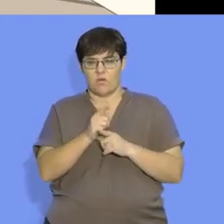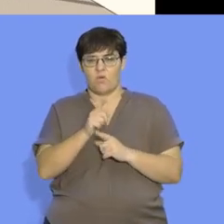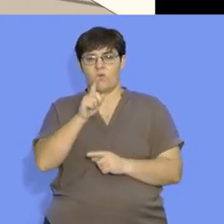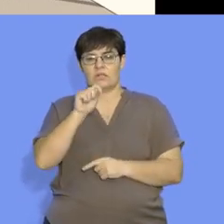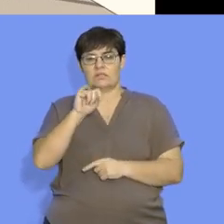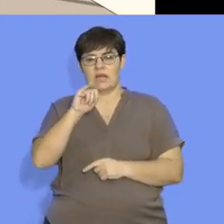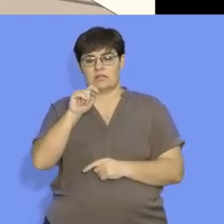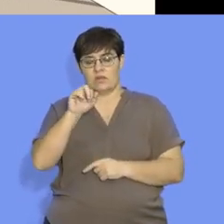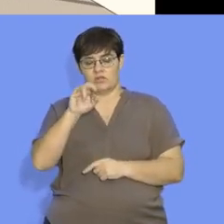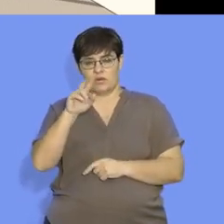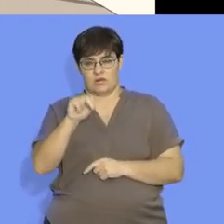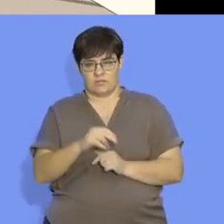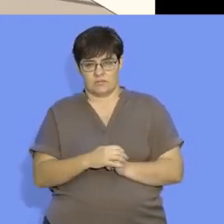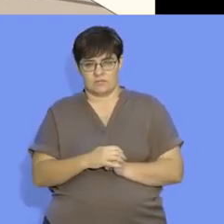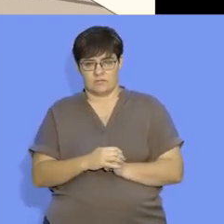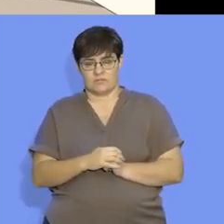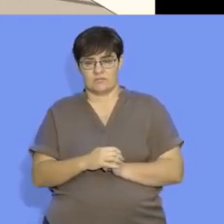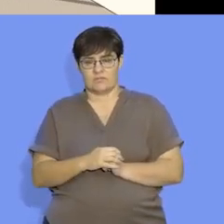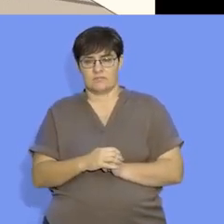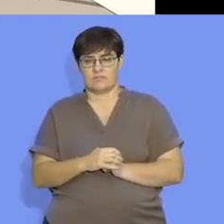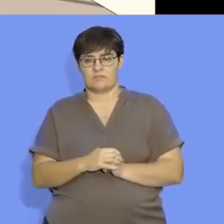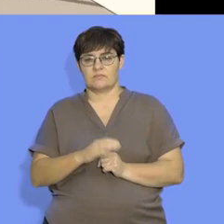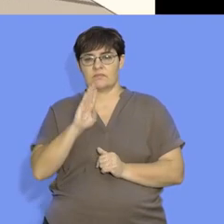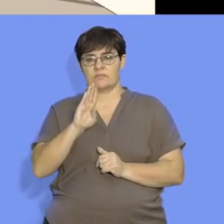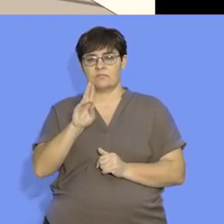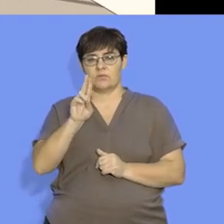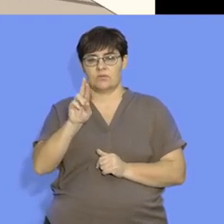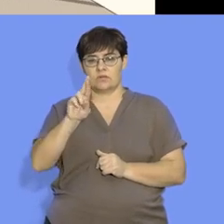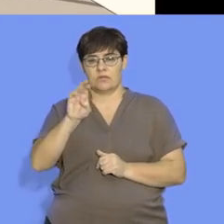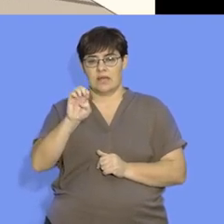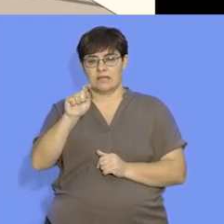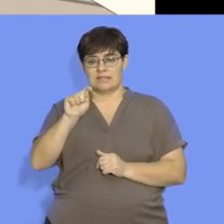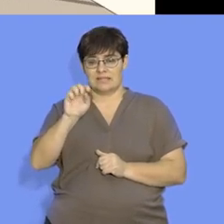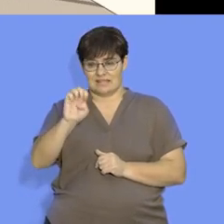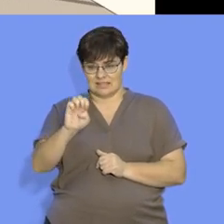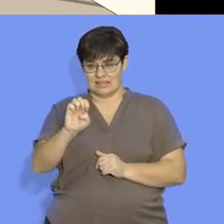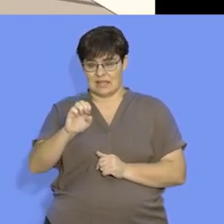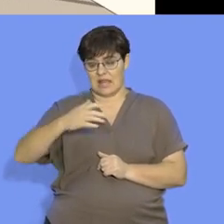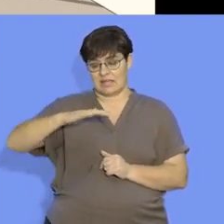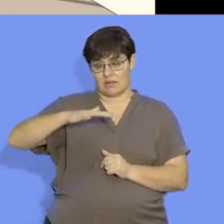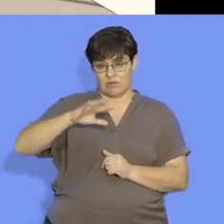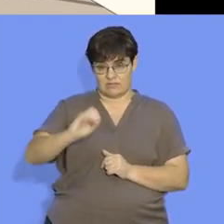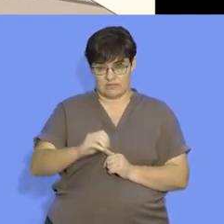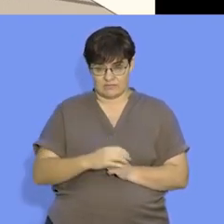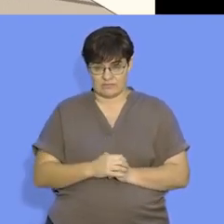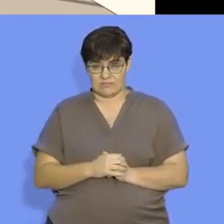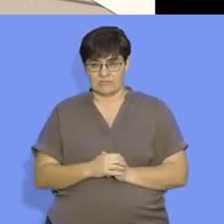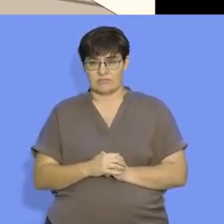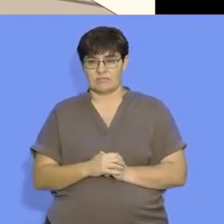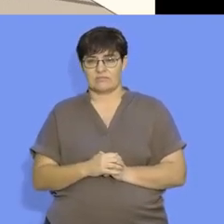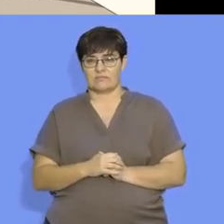experiment for a titration. So you can see the burette is calibrated. So that is our